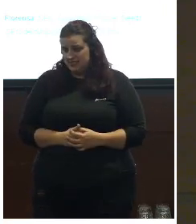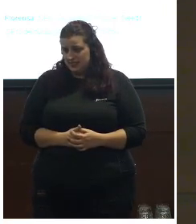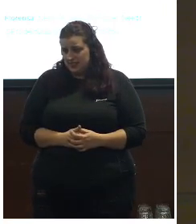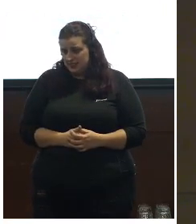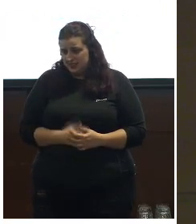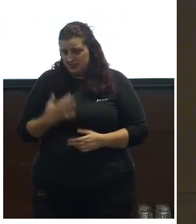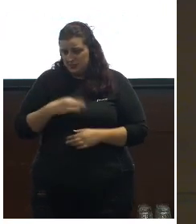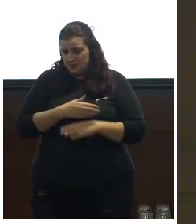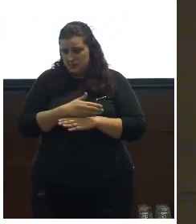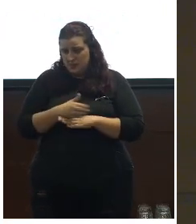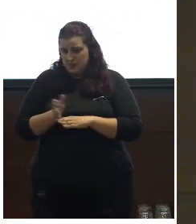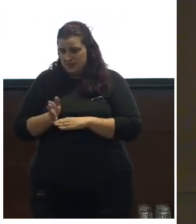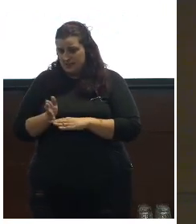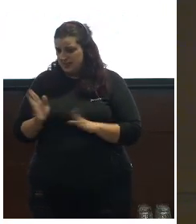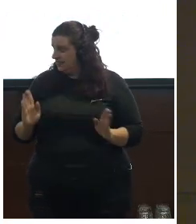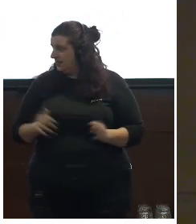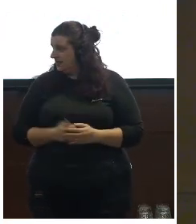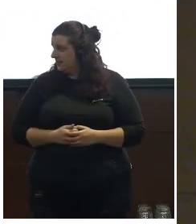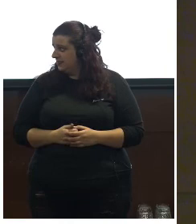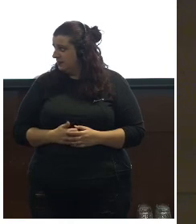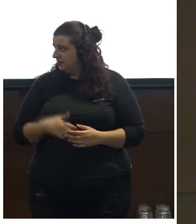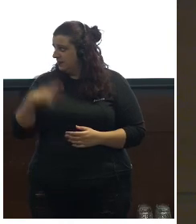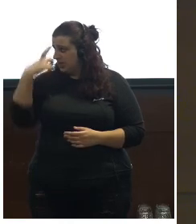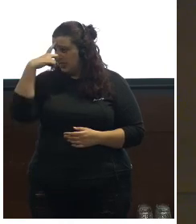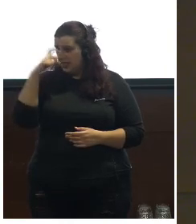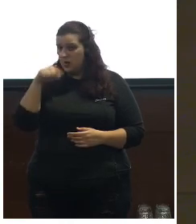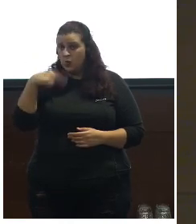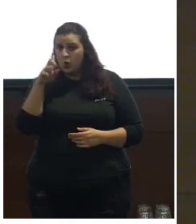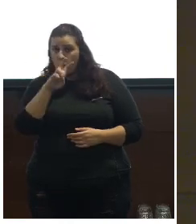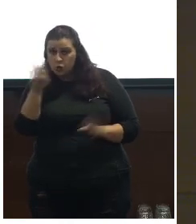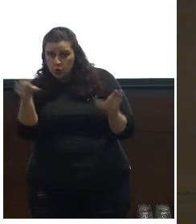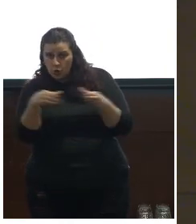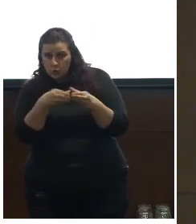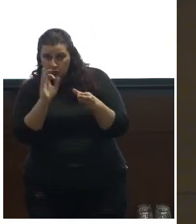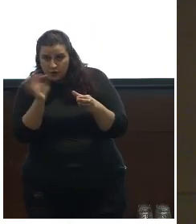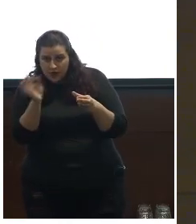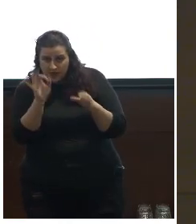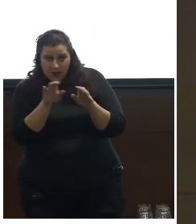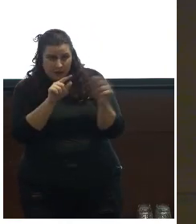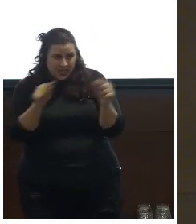there's another group coming after us. So thank you very much for listening. Thank you.